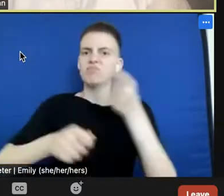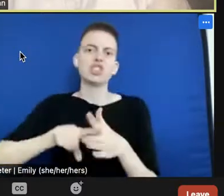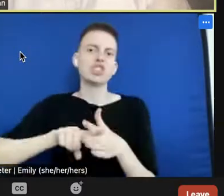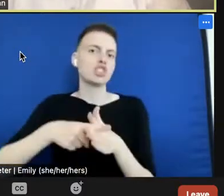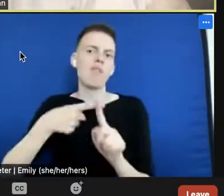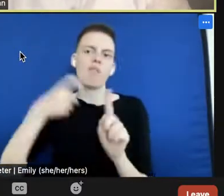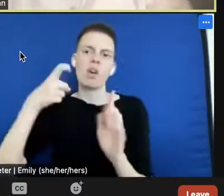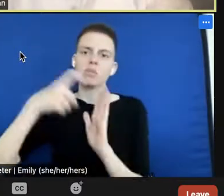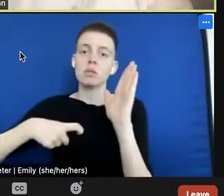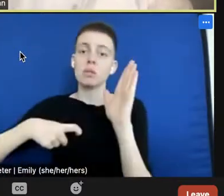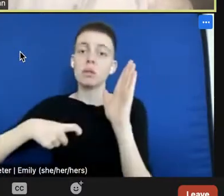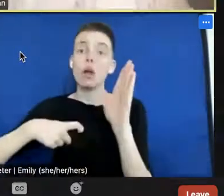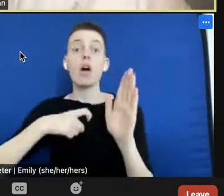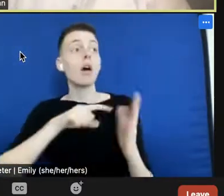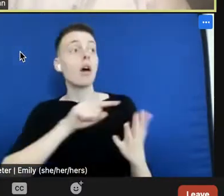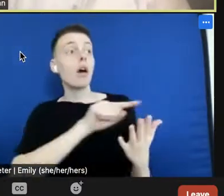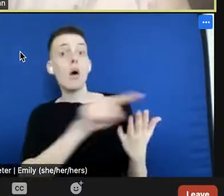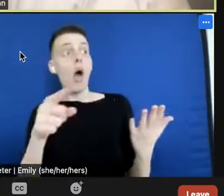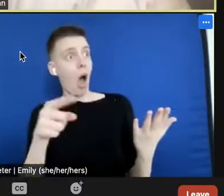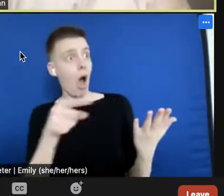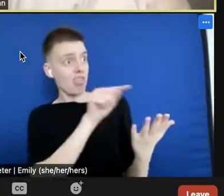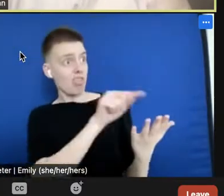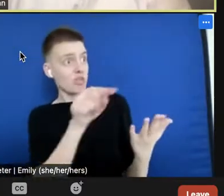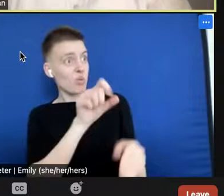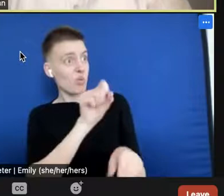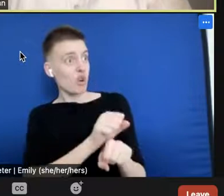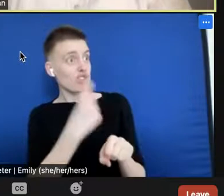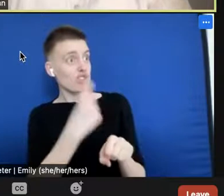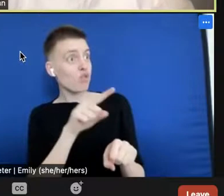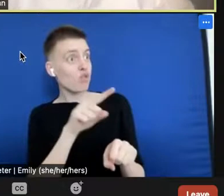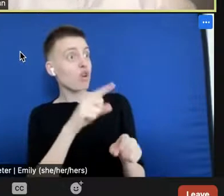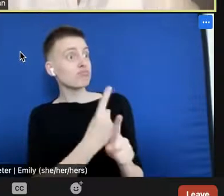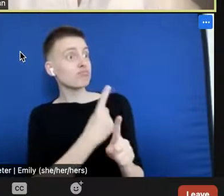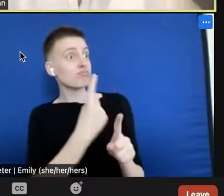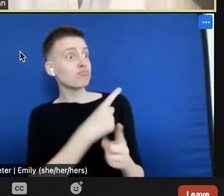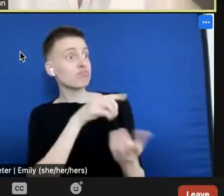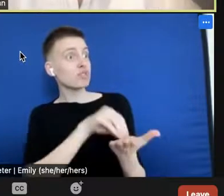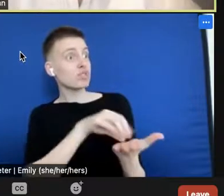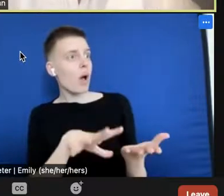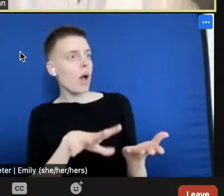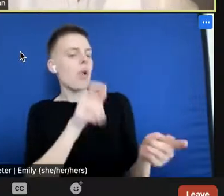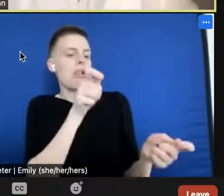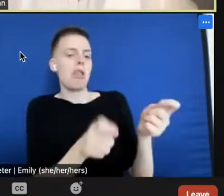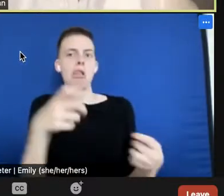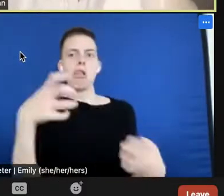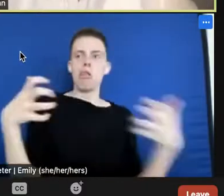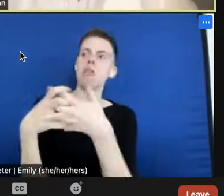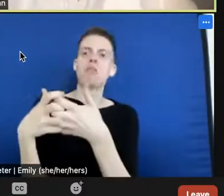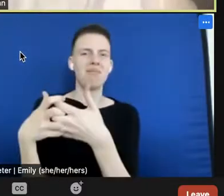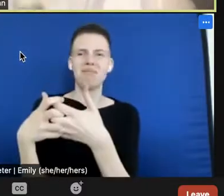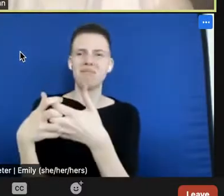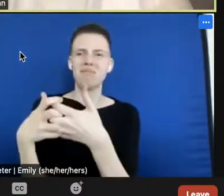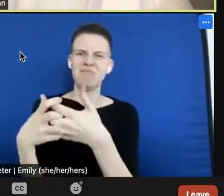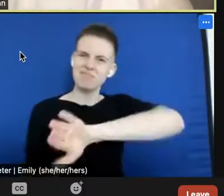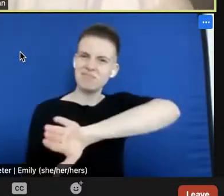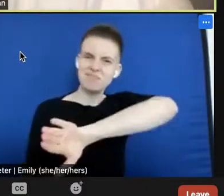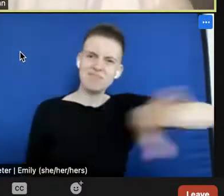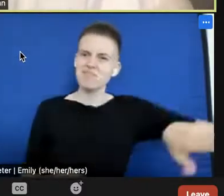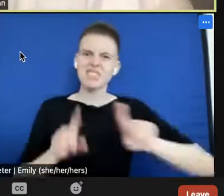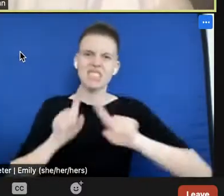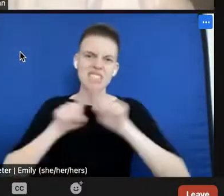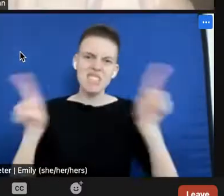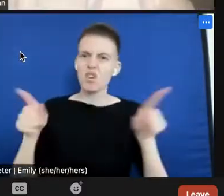other kids and then make it somehow work for kids with CVI. Do you see what I'm saying? It's just different.